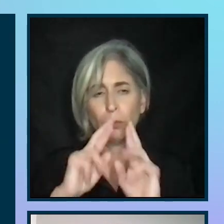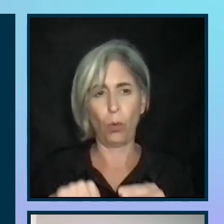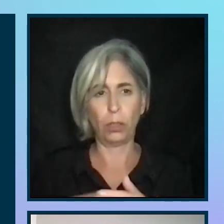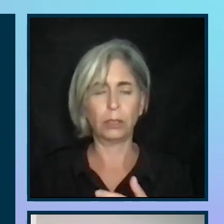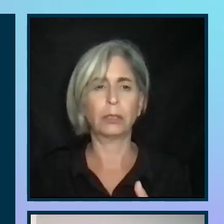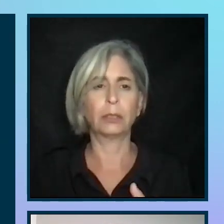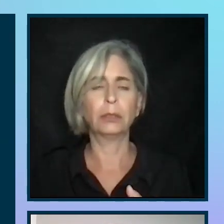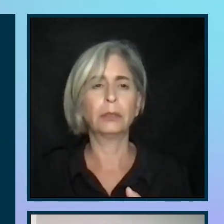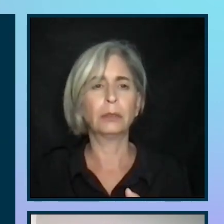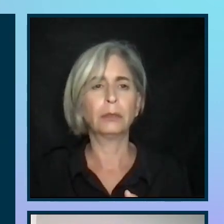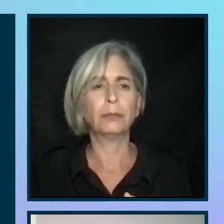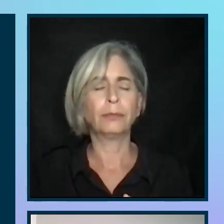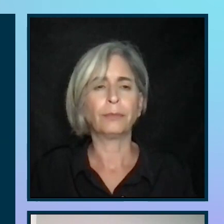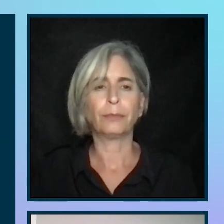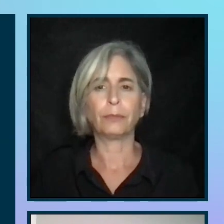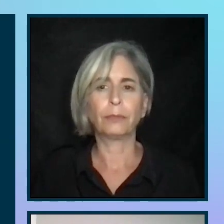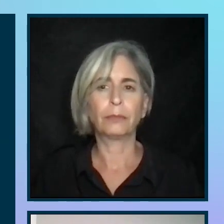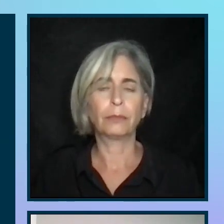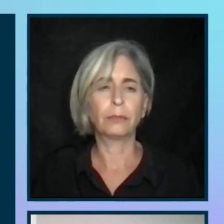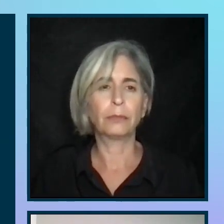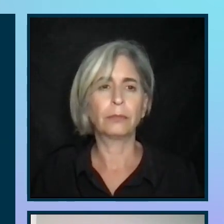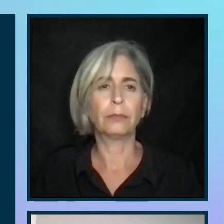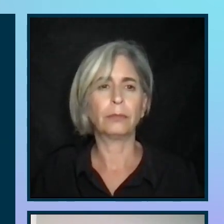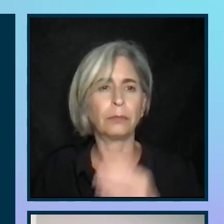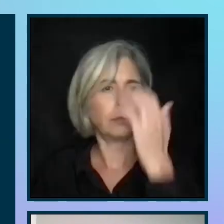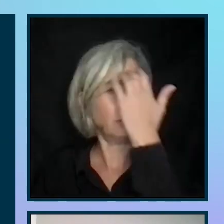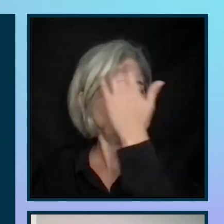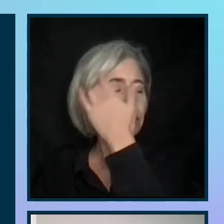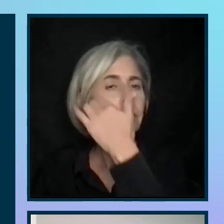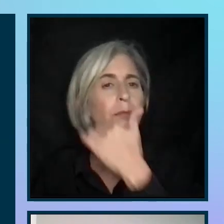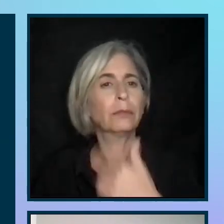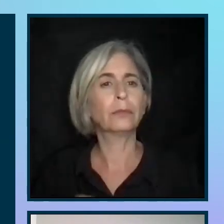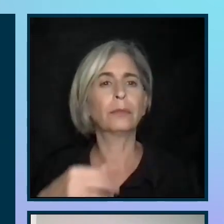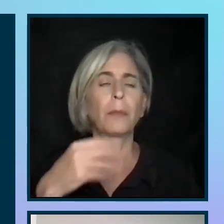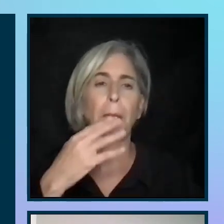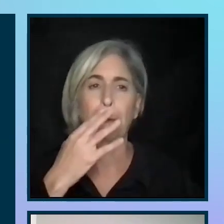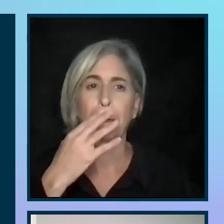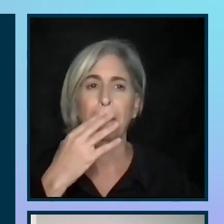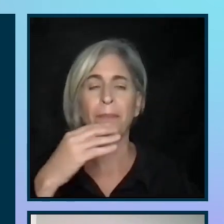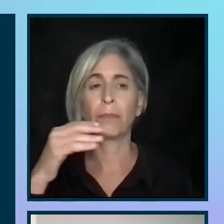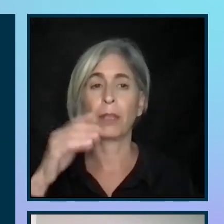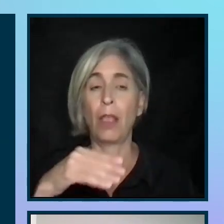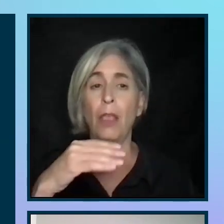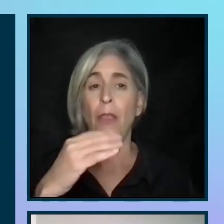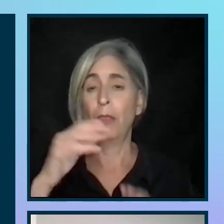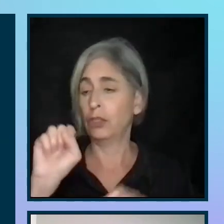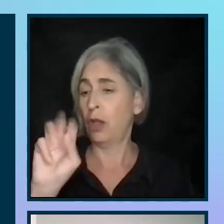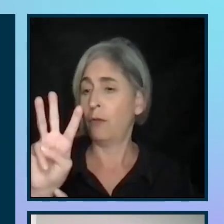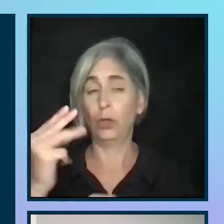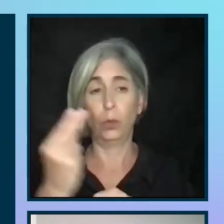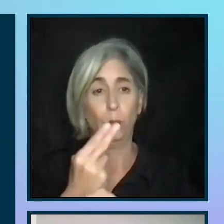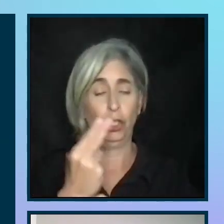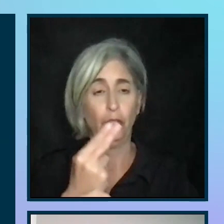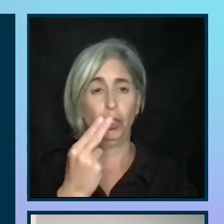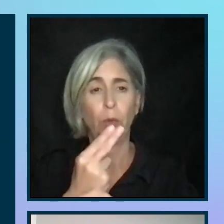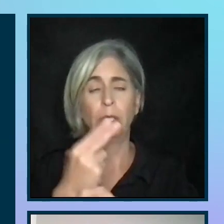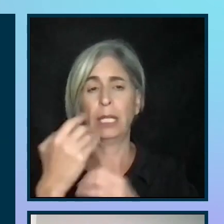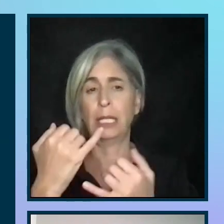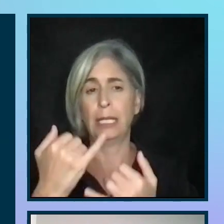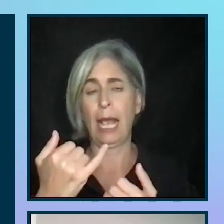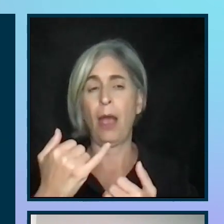we move into the next segment of this. The core software that we are using in